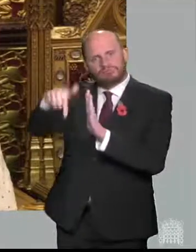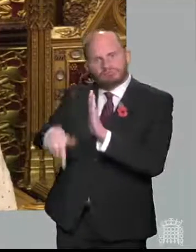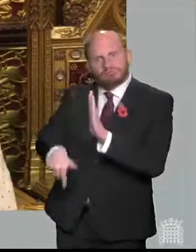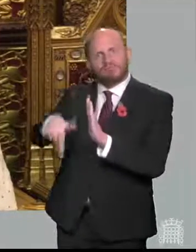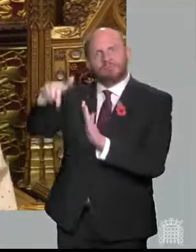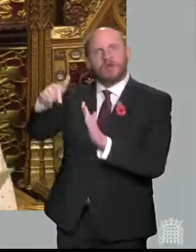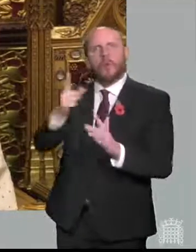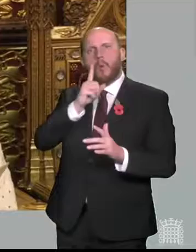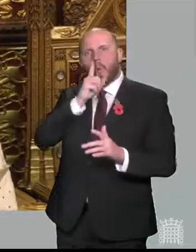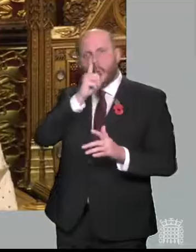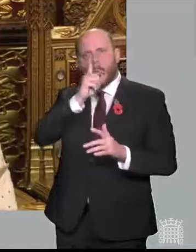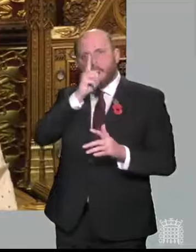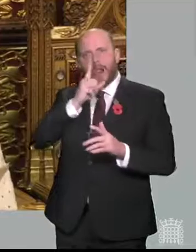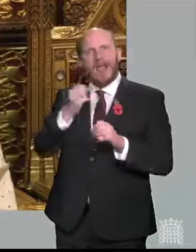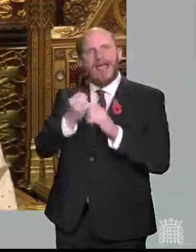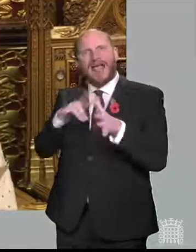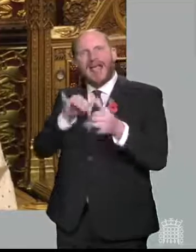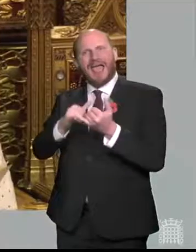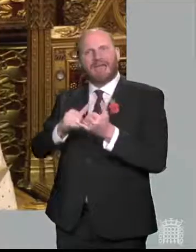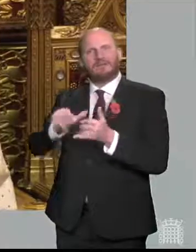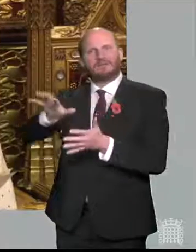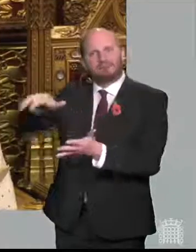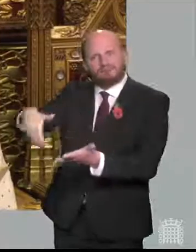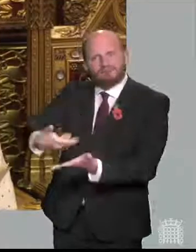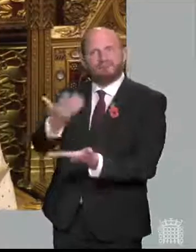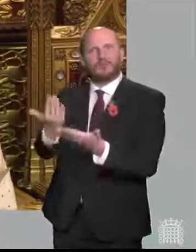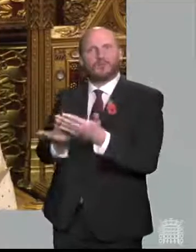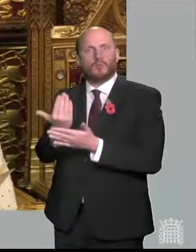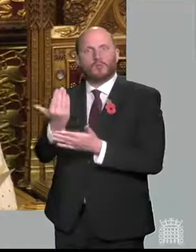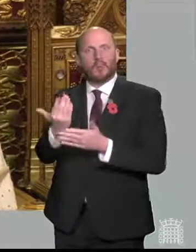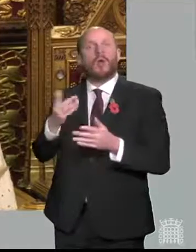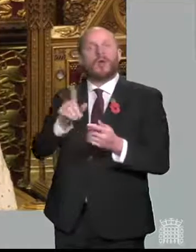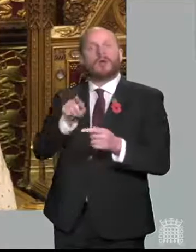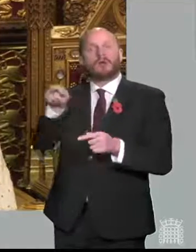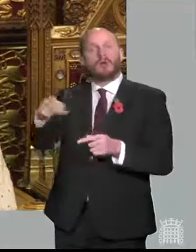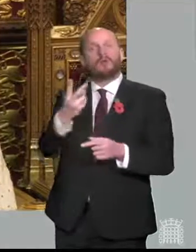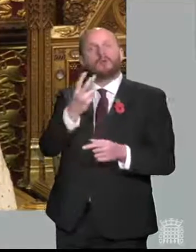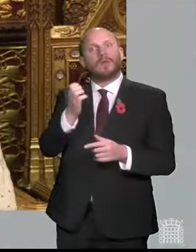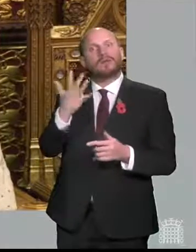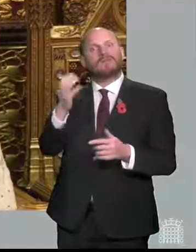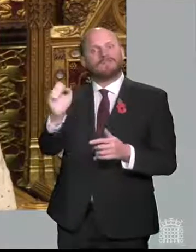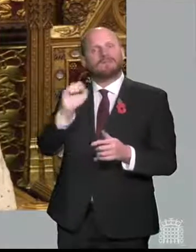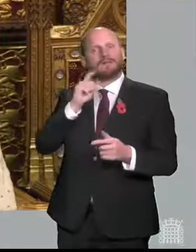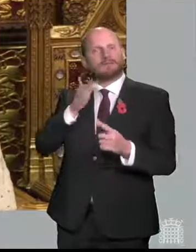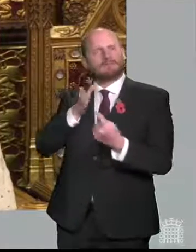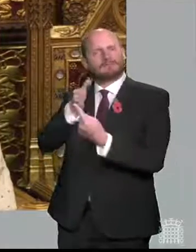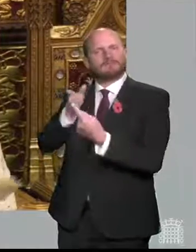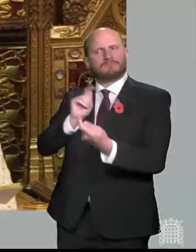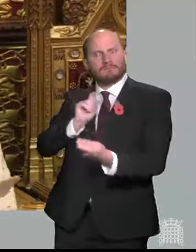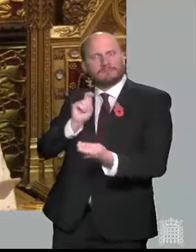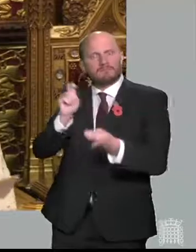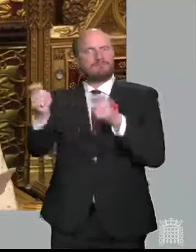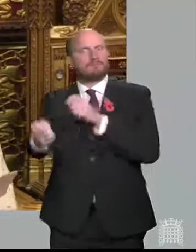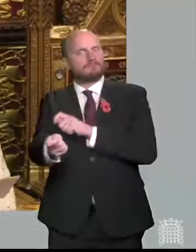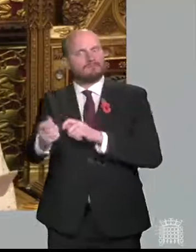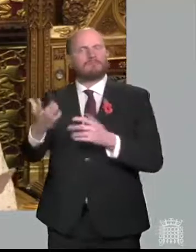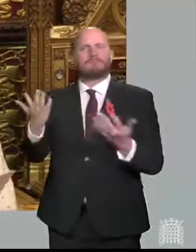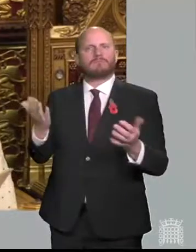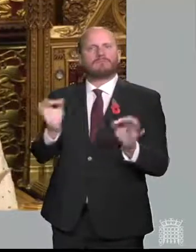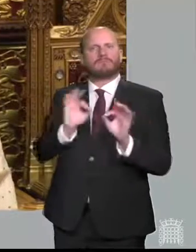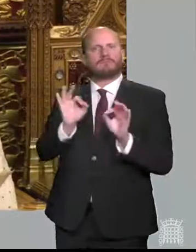to transition to net zero by 2050 without adding undue burdens on households.